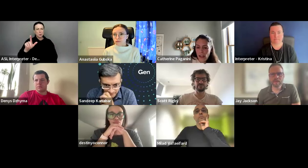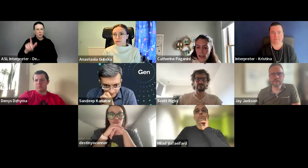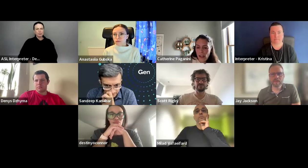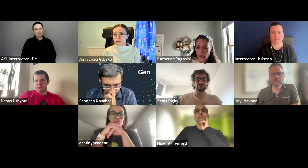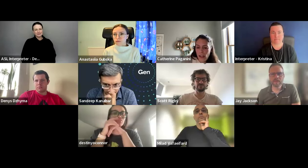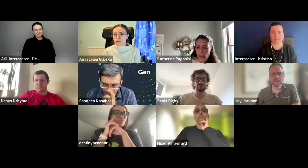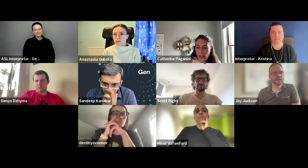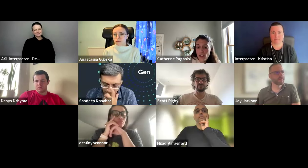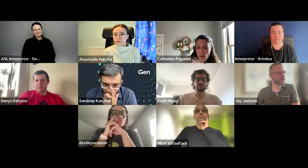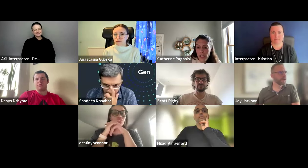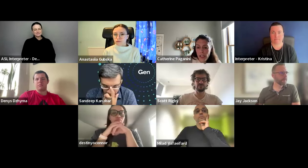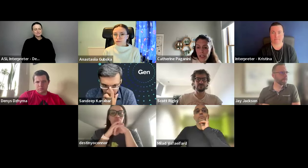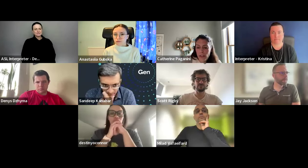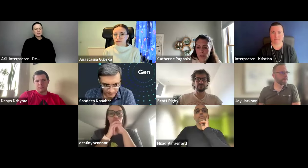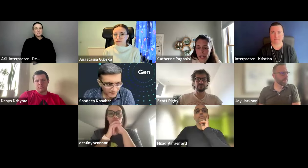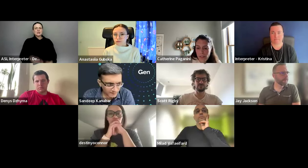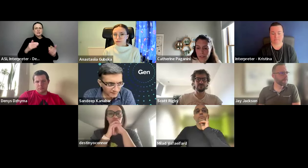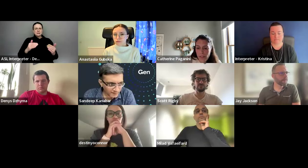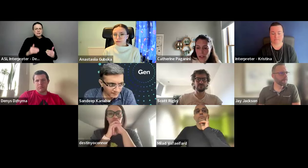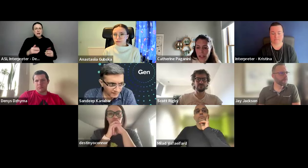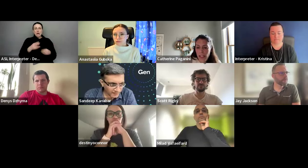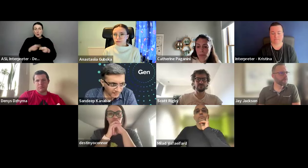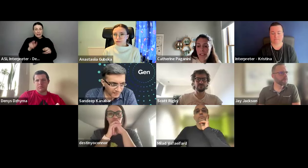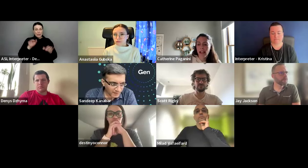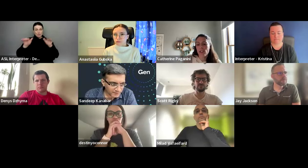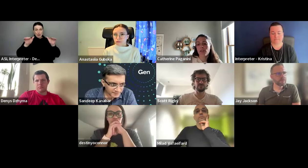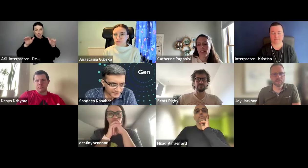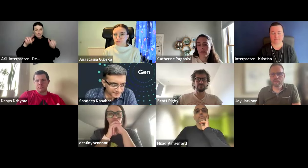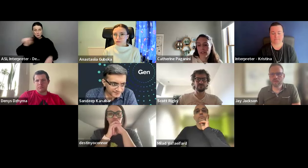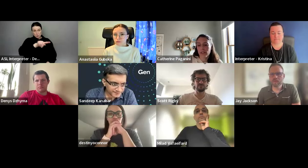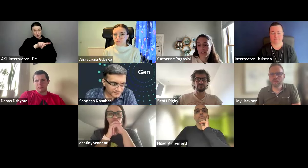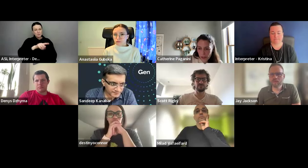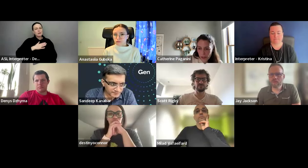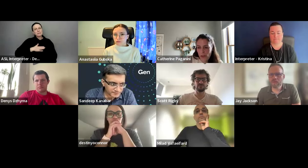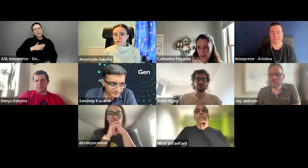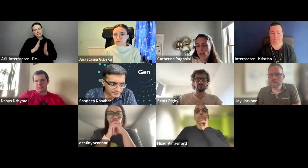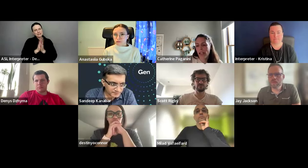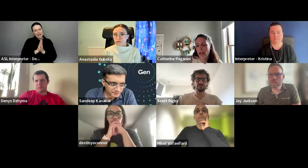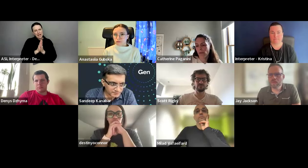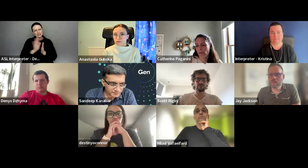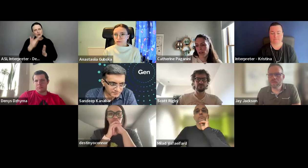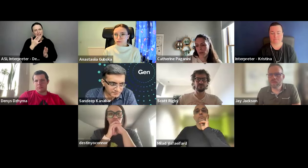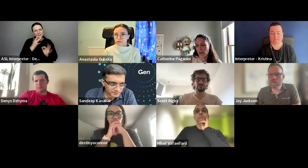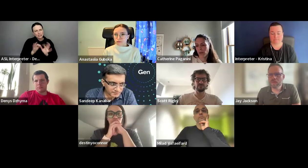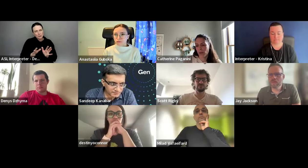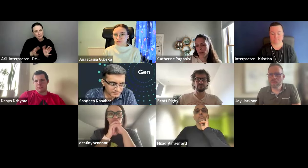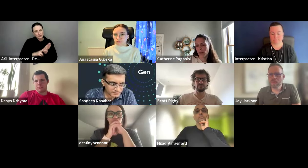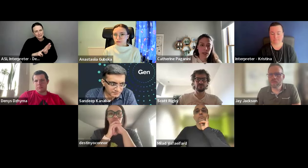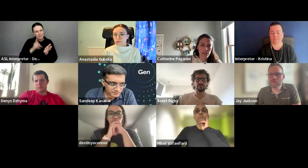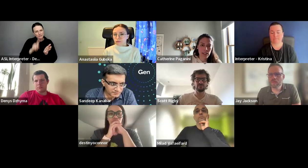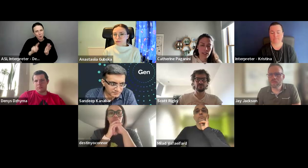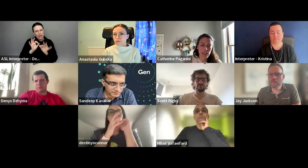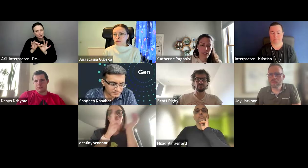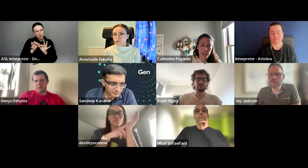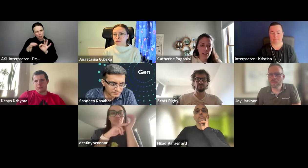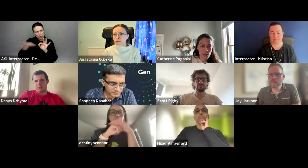goals. And then just a quick reminder for everyone, please ask your favorite interpreters to sign up for the